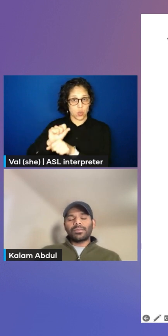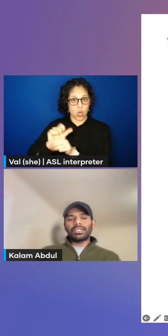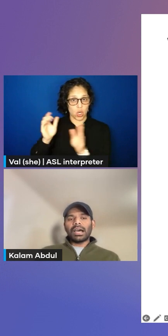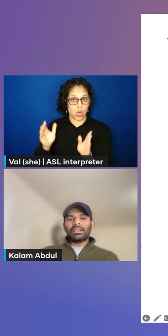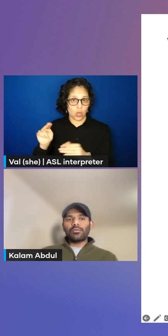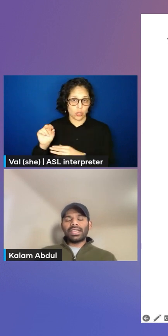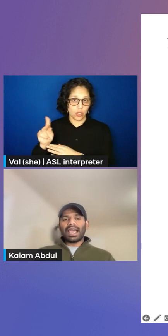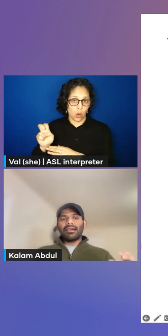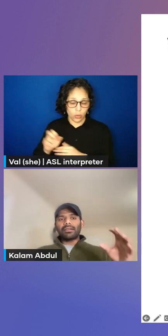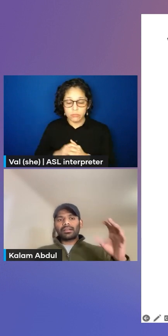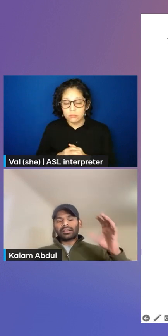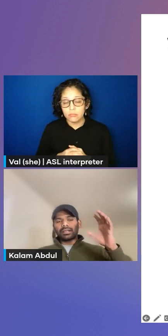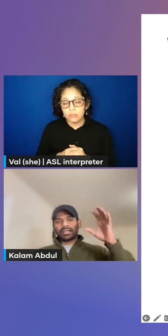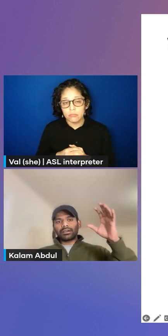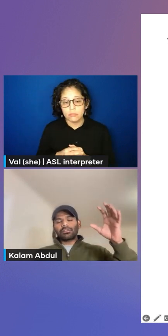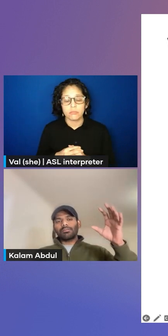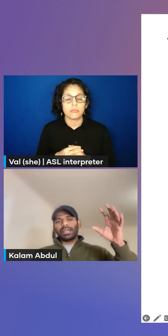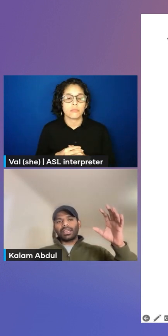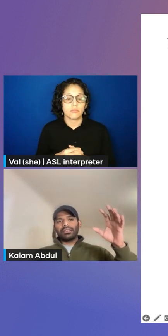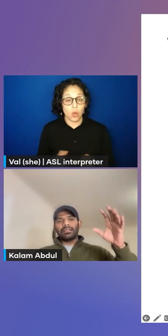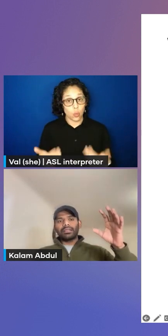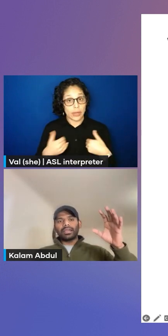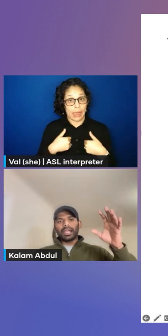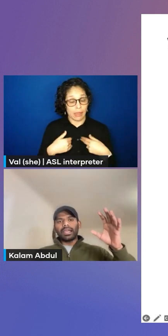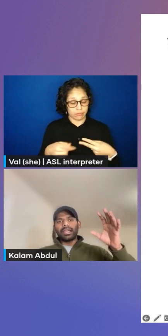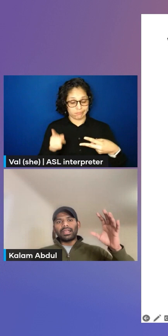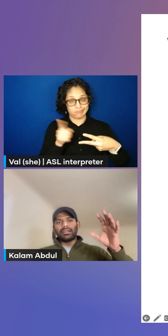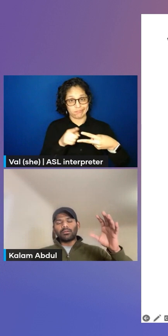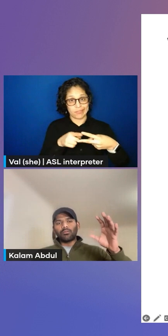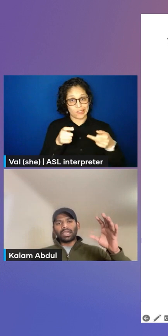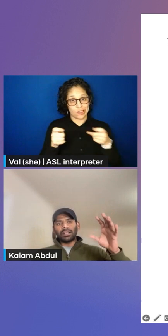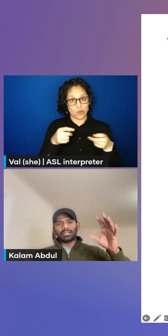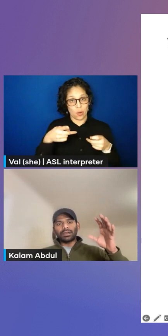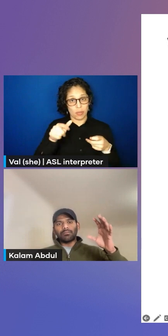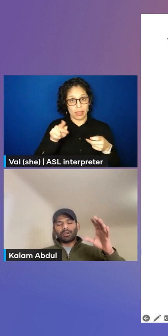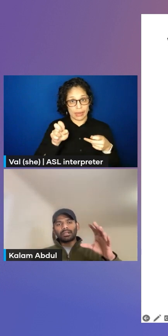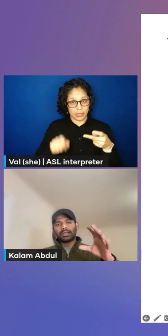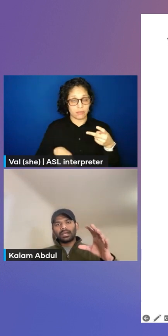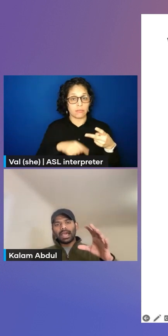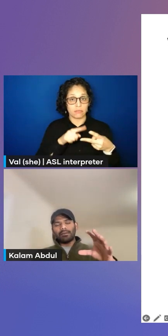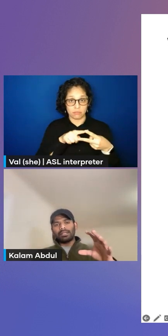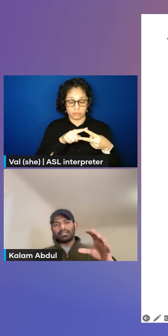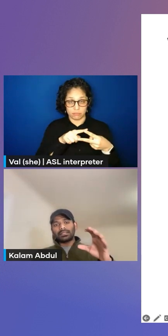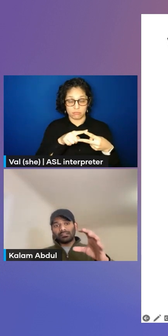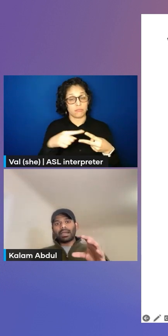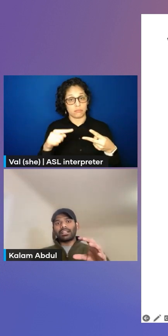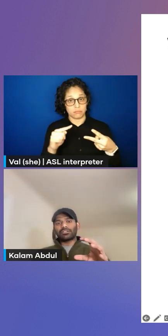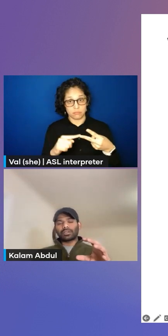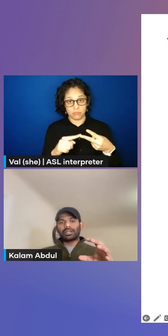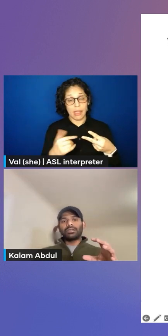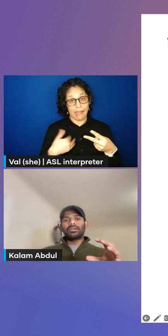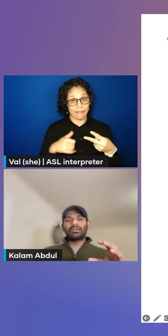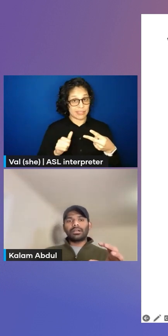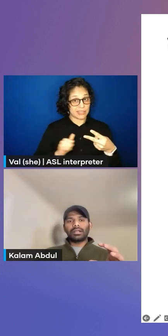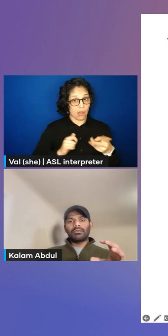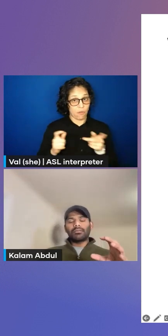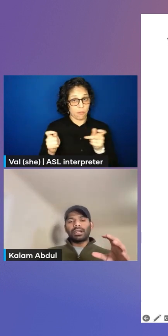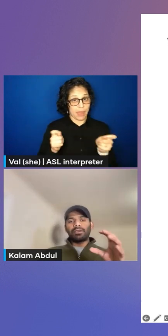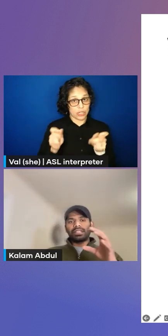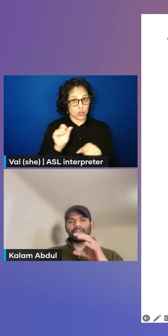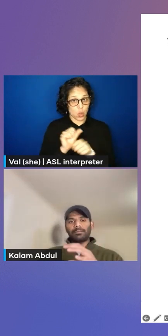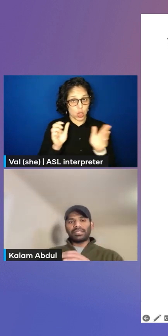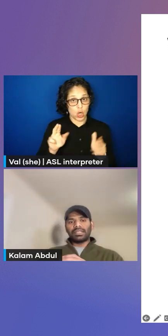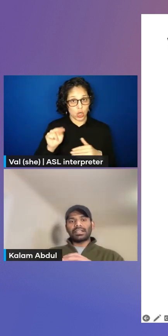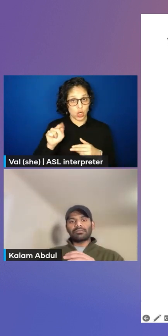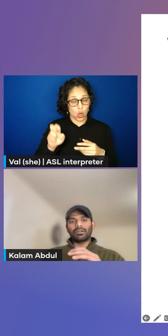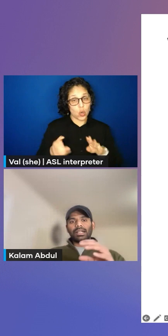So now that we have control plane, and we also have the self-managed worker node running